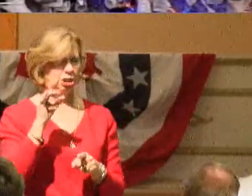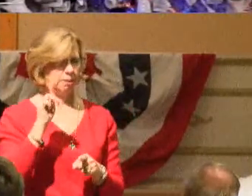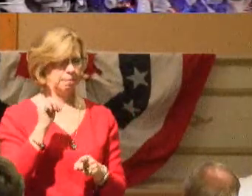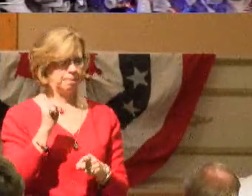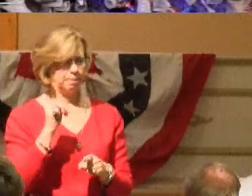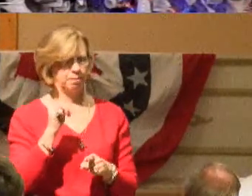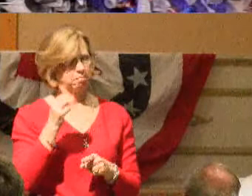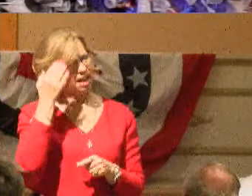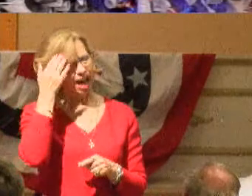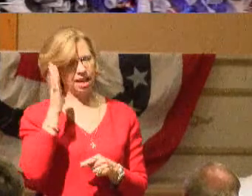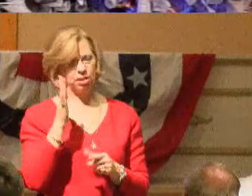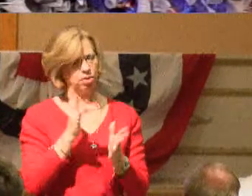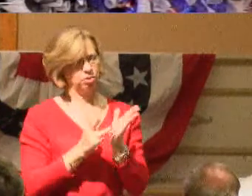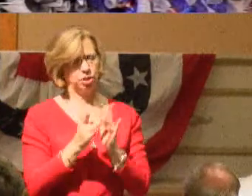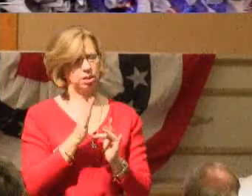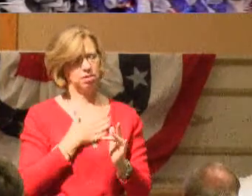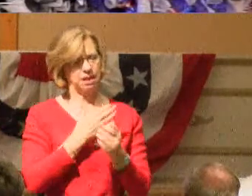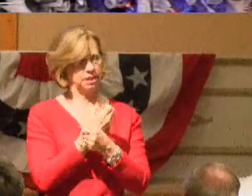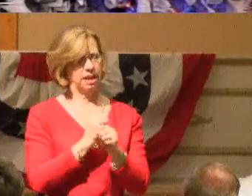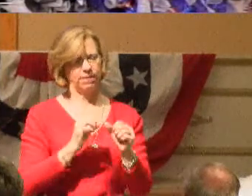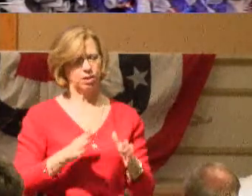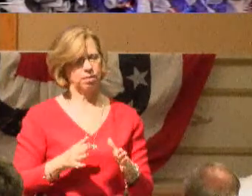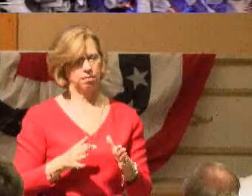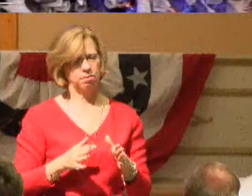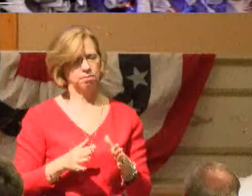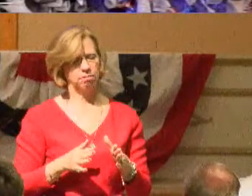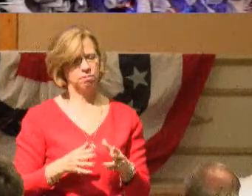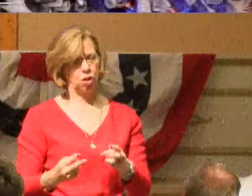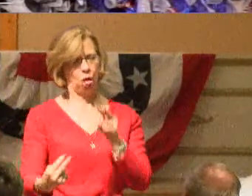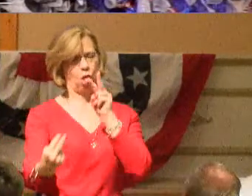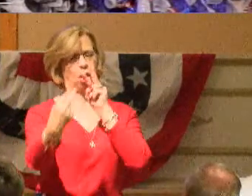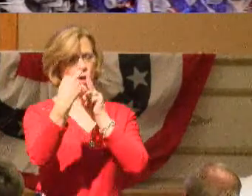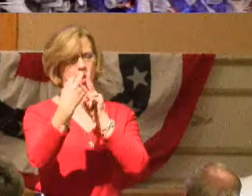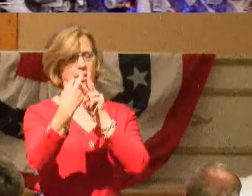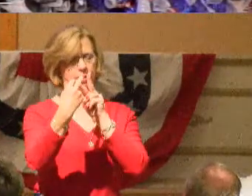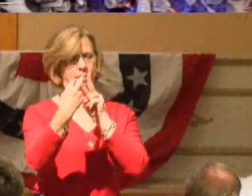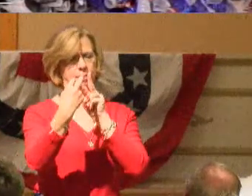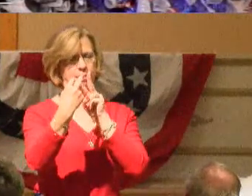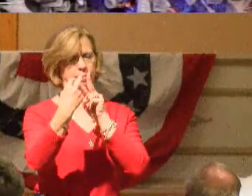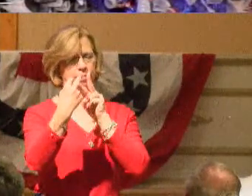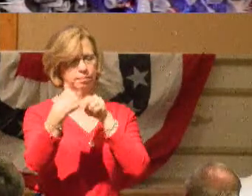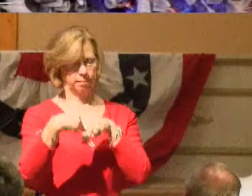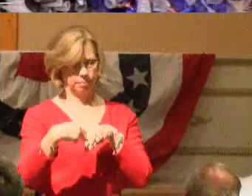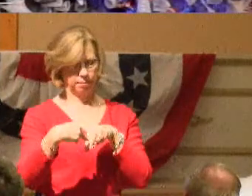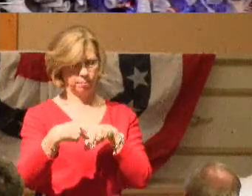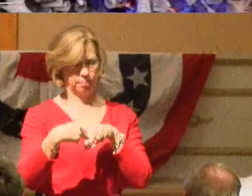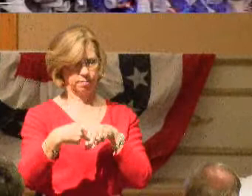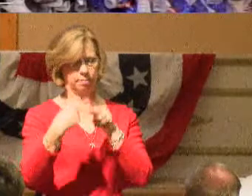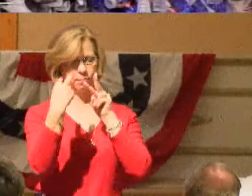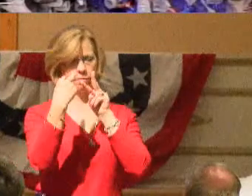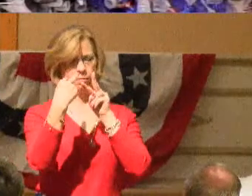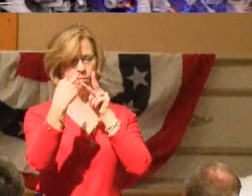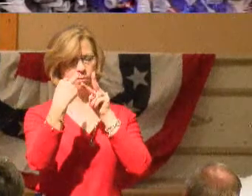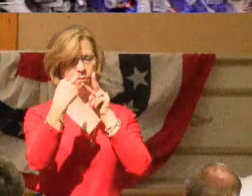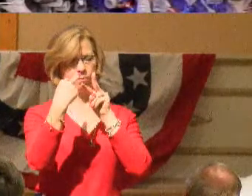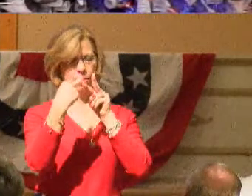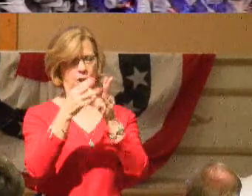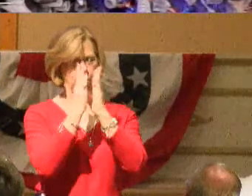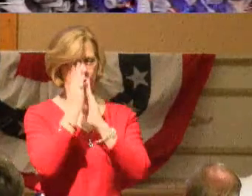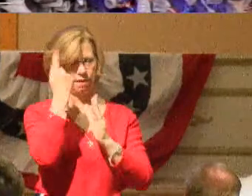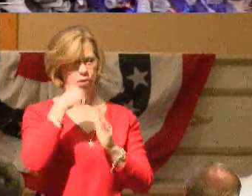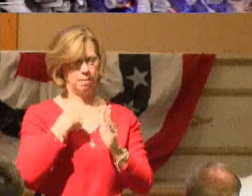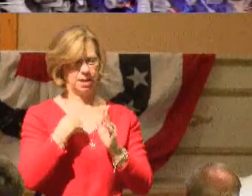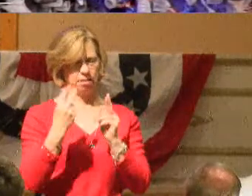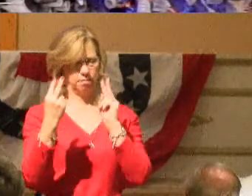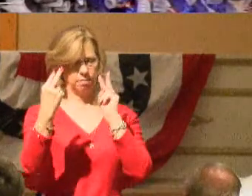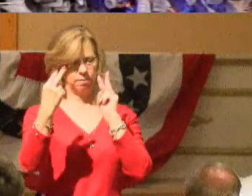I don't know Jesus as my Savior. Would you just look up at me quickly and look back down? Nobody's going to know. Just by that same pray for me, I don't know